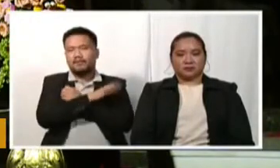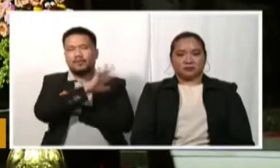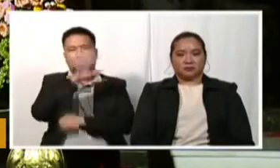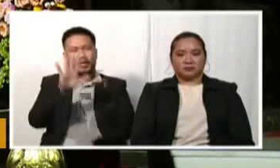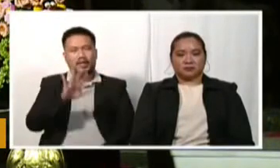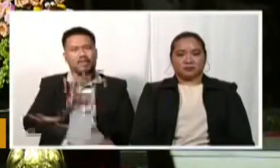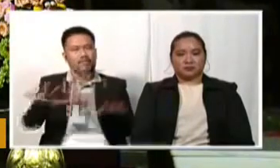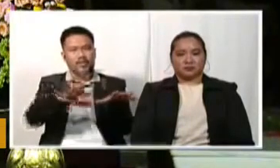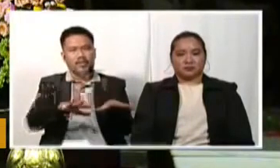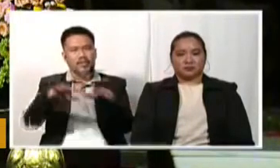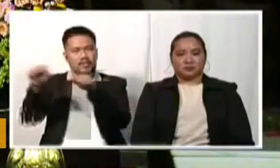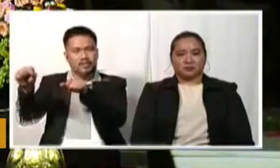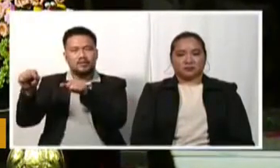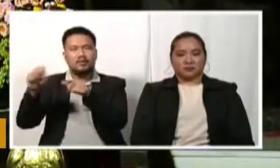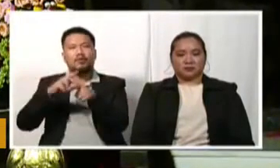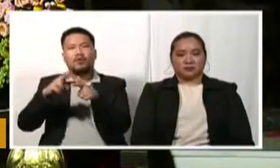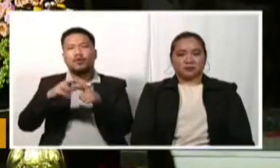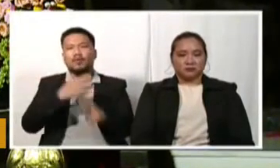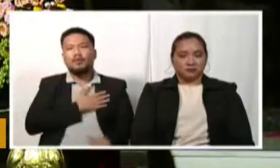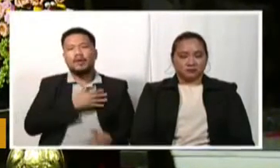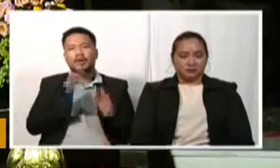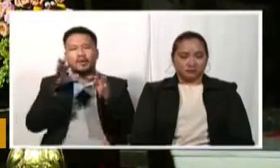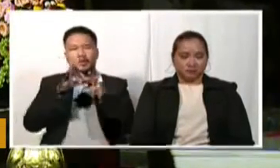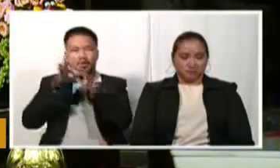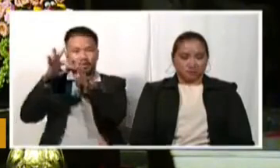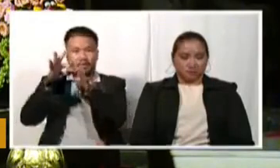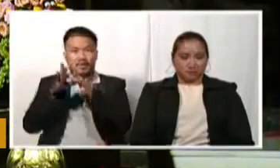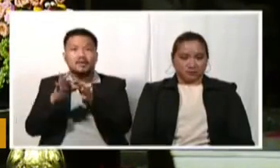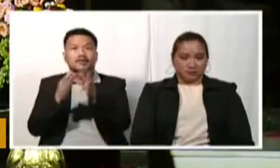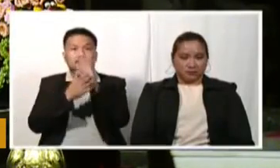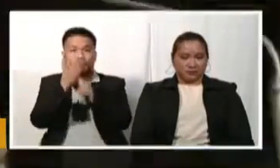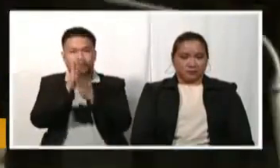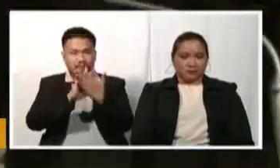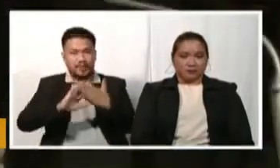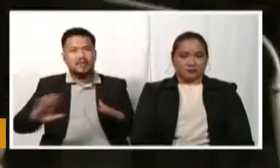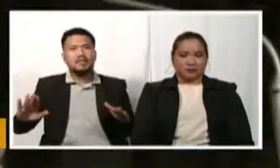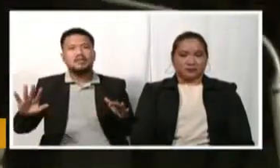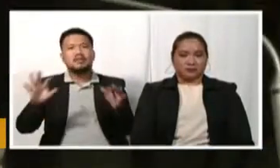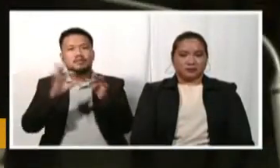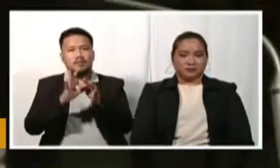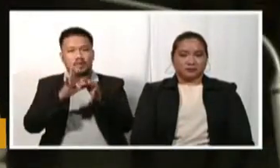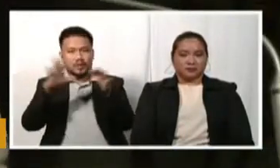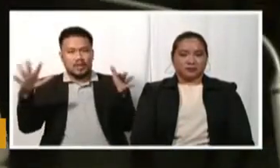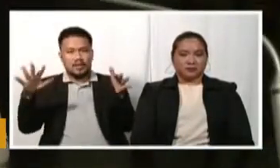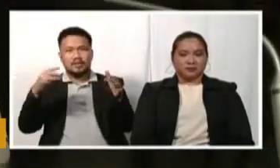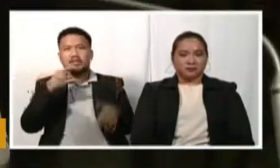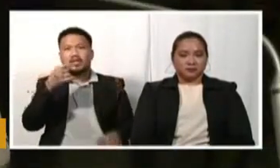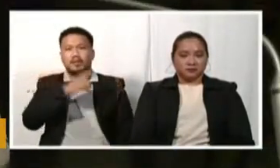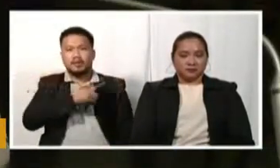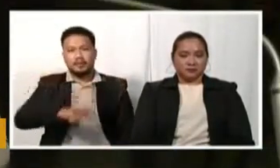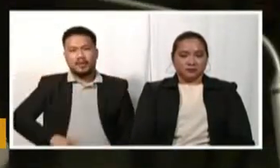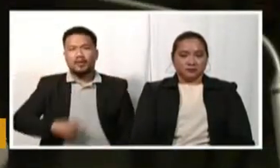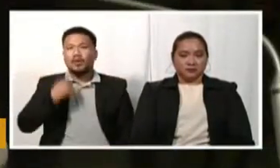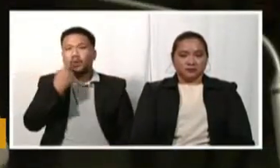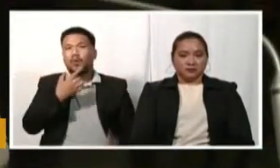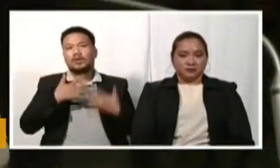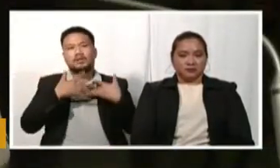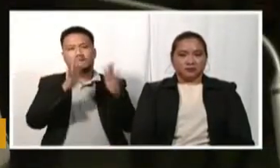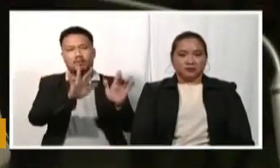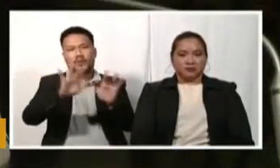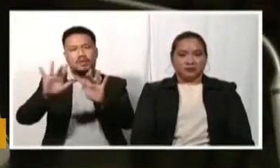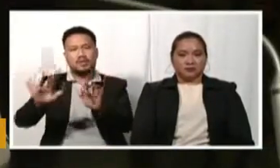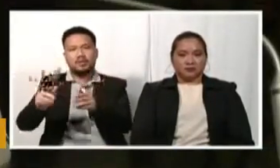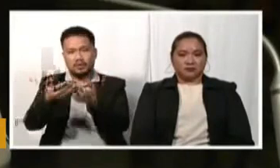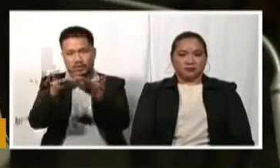you, nor my covenant of peace be shaken, says the Lord, who has mercy on